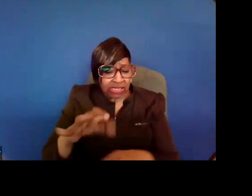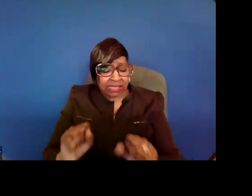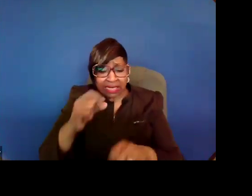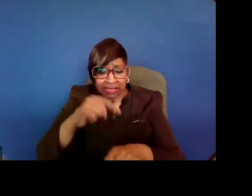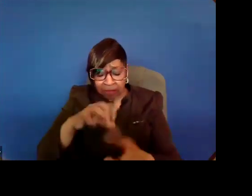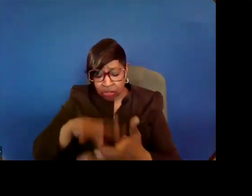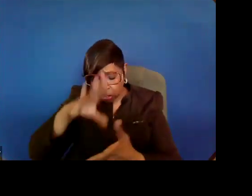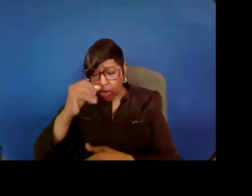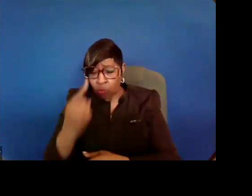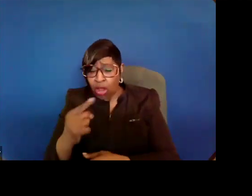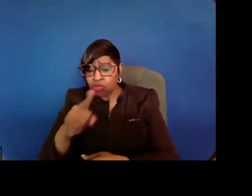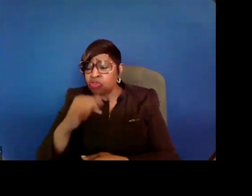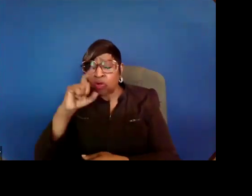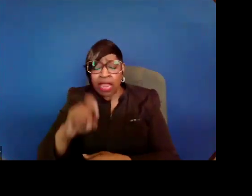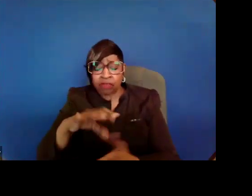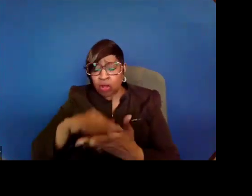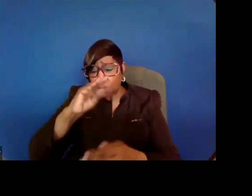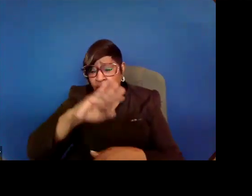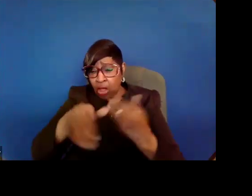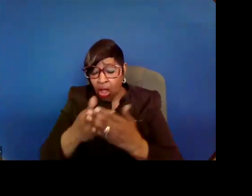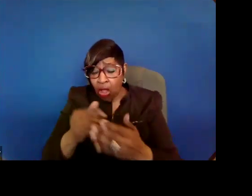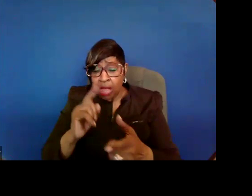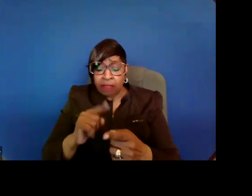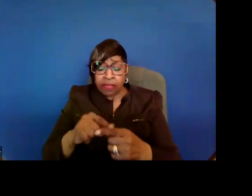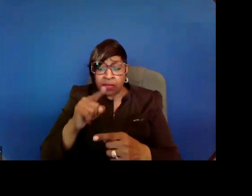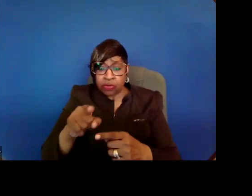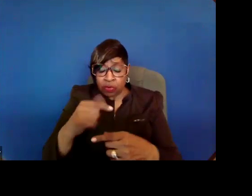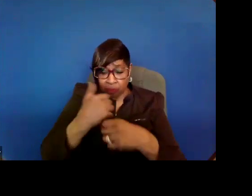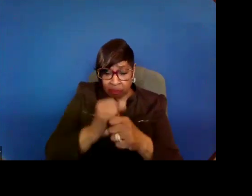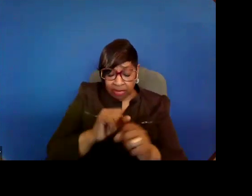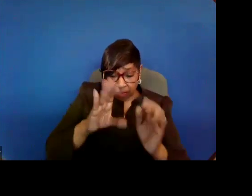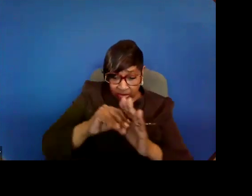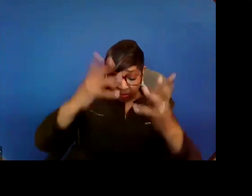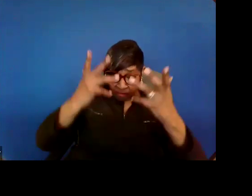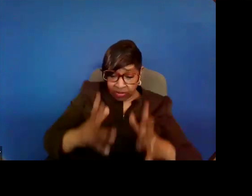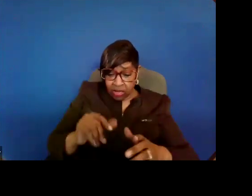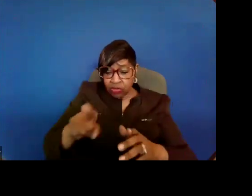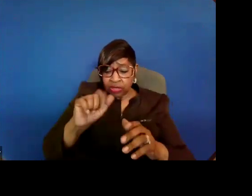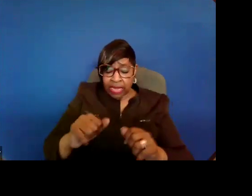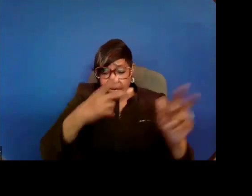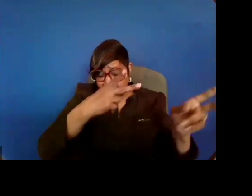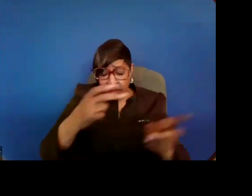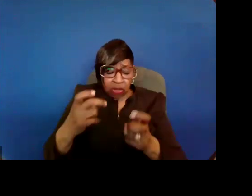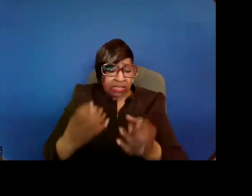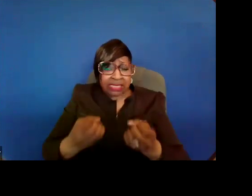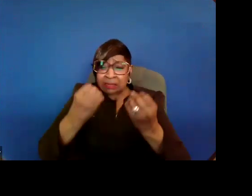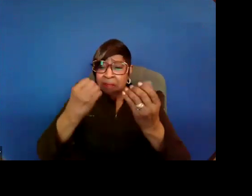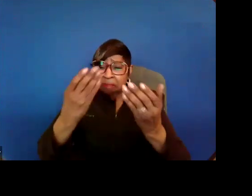learn one. You don't have to learn them all. And then once you've created that video, you can upload it to as many platforms as you like. So